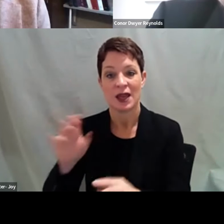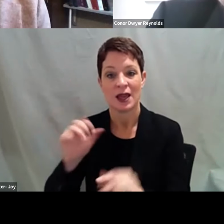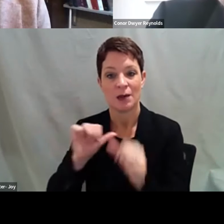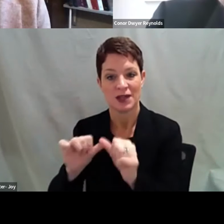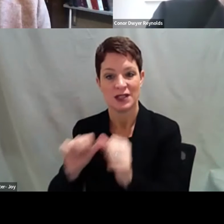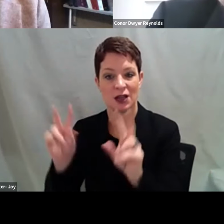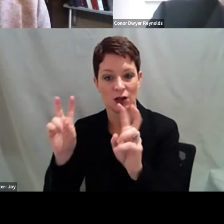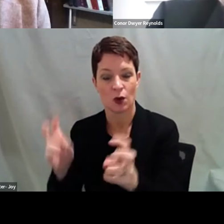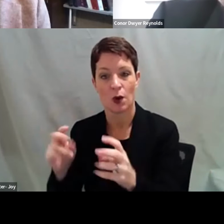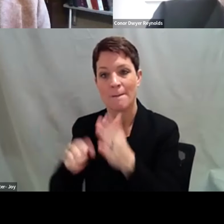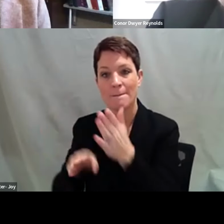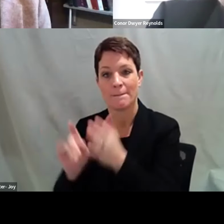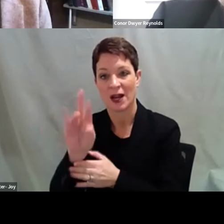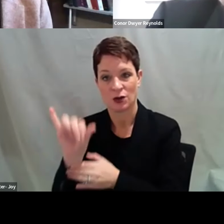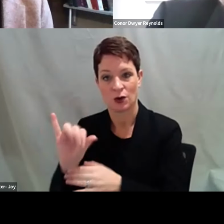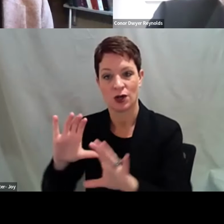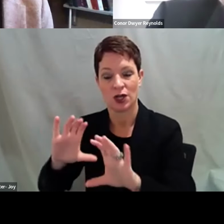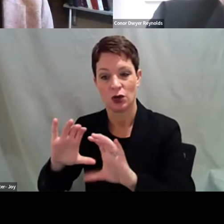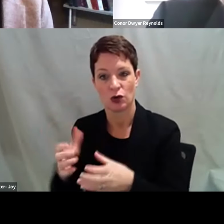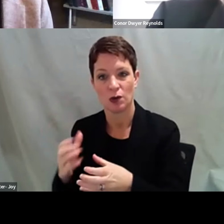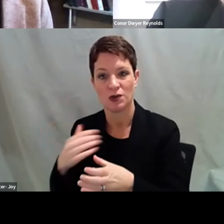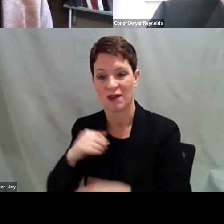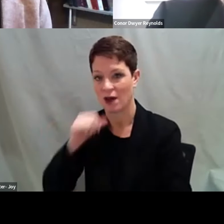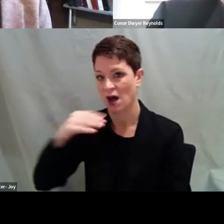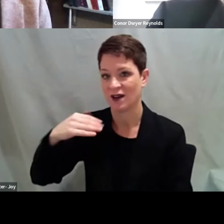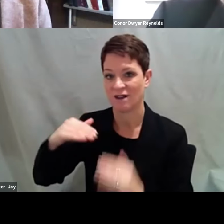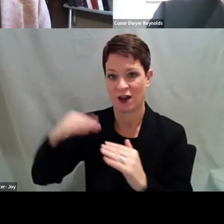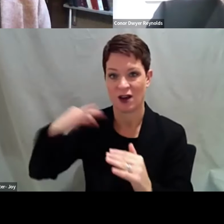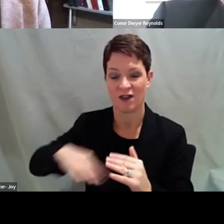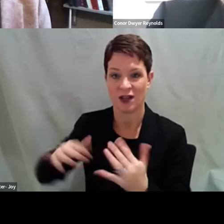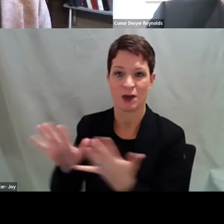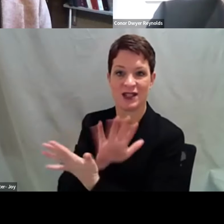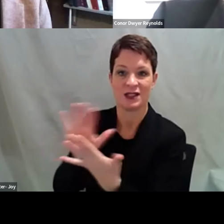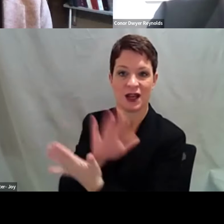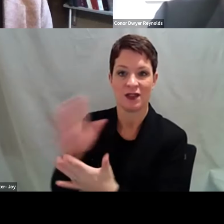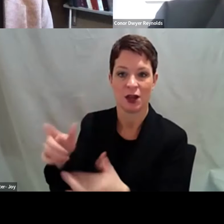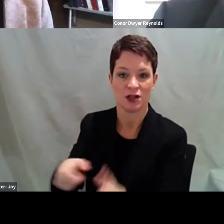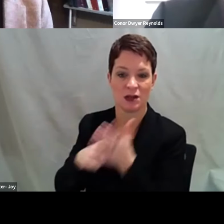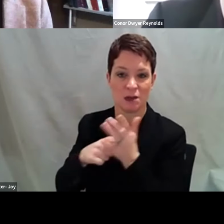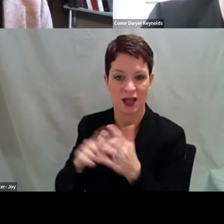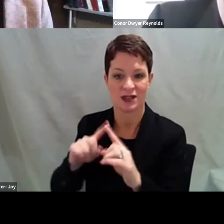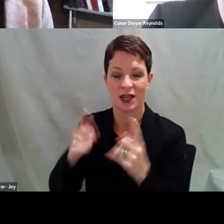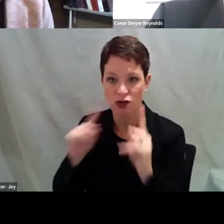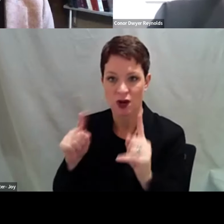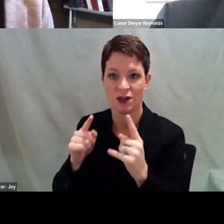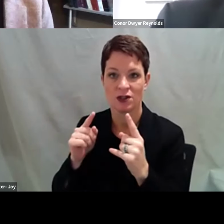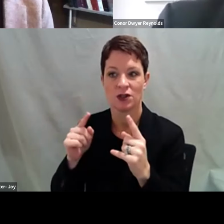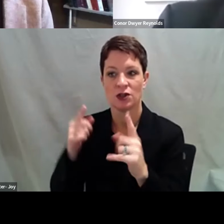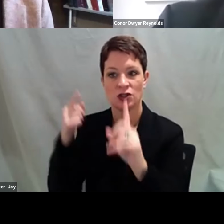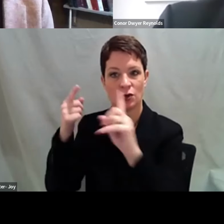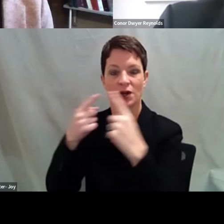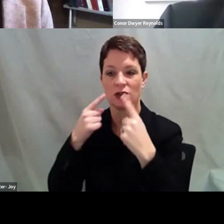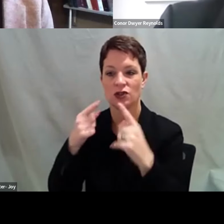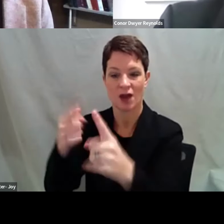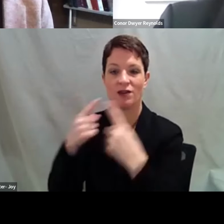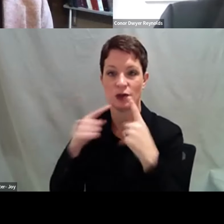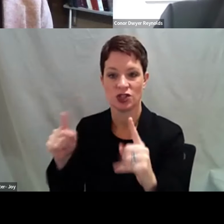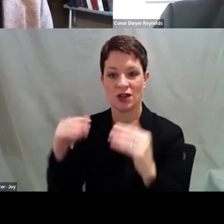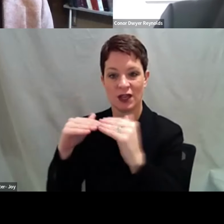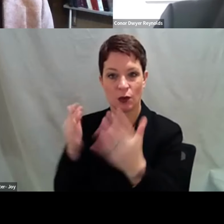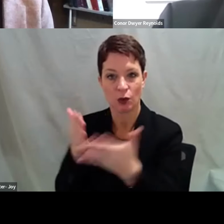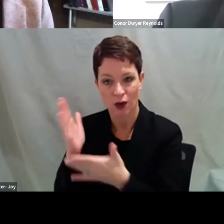quote, minority groups gain an unfair advantage by disguising their demands as striving to achieve equal rights and an even playing